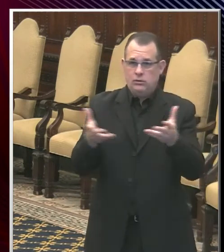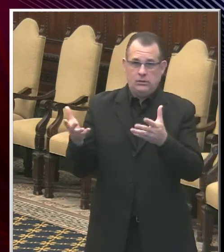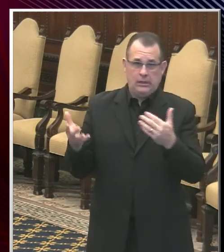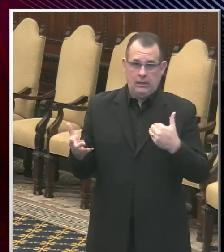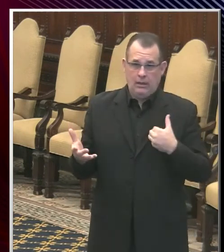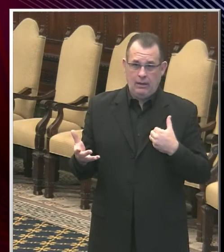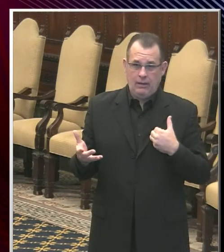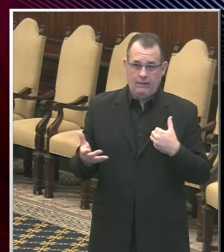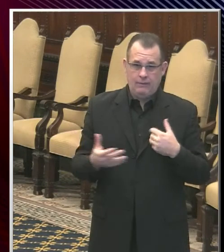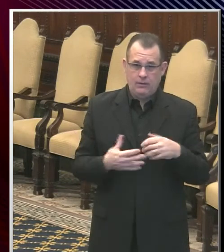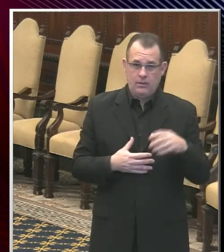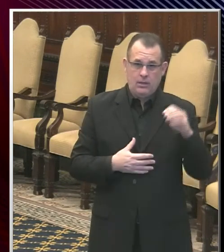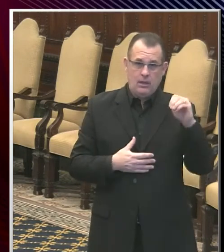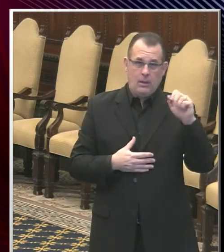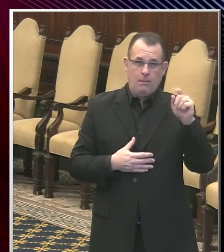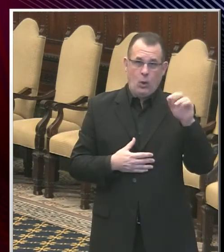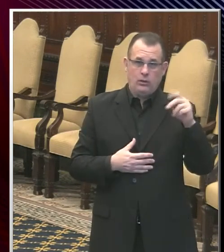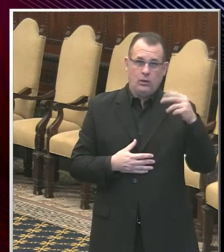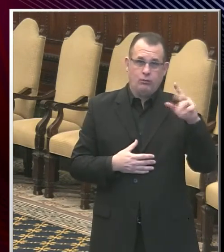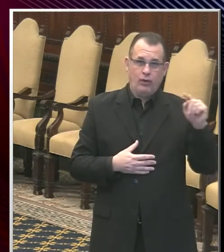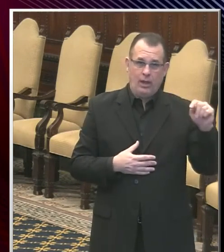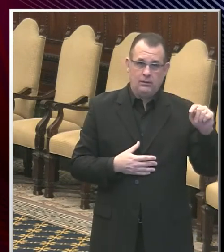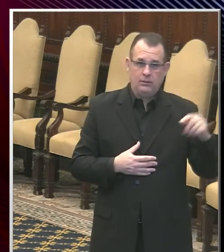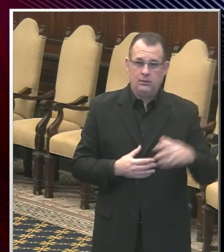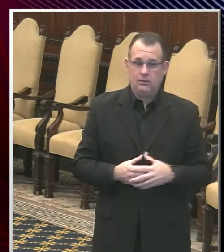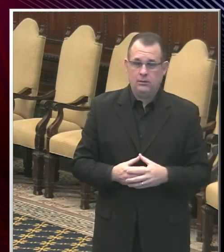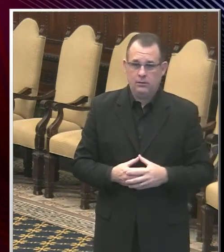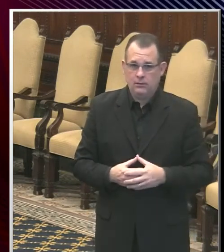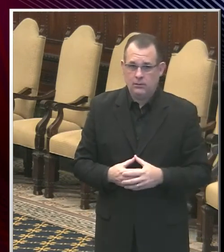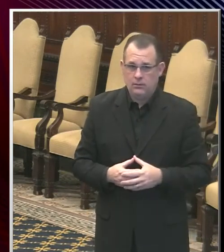Martin Pratt. Let's go back to Martin of YBN Philly.